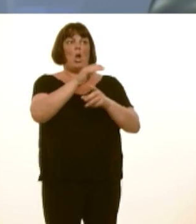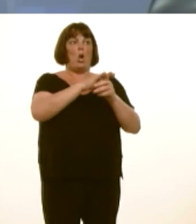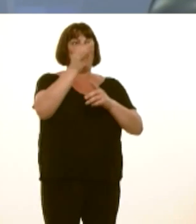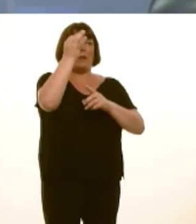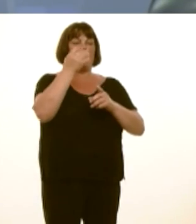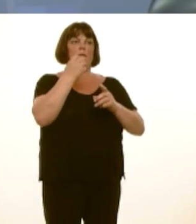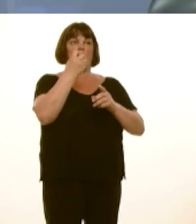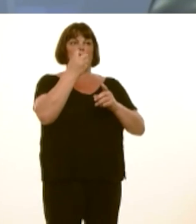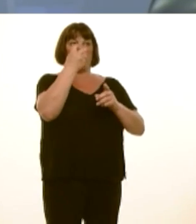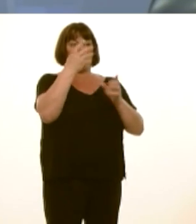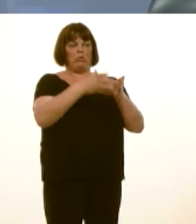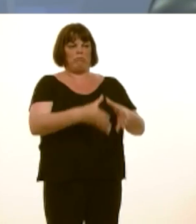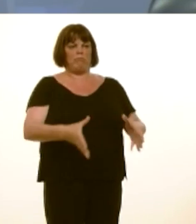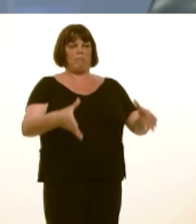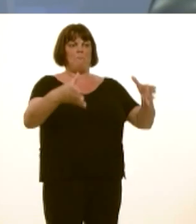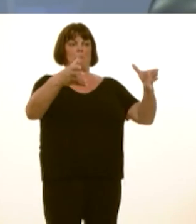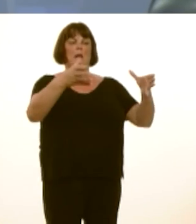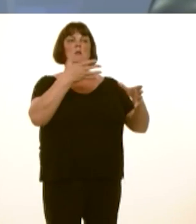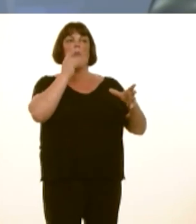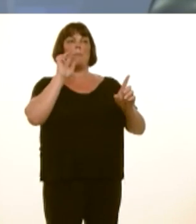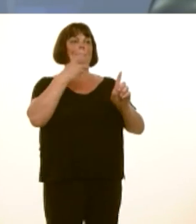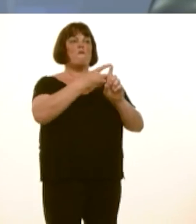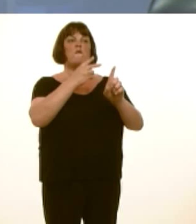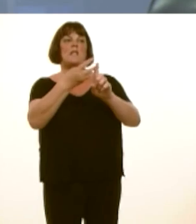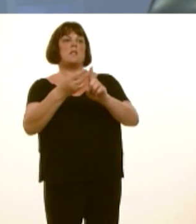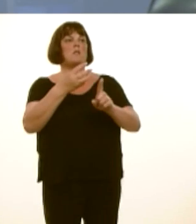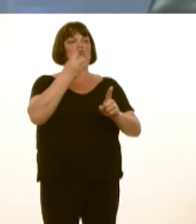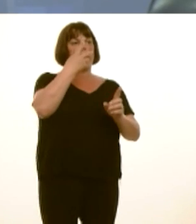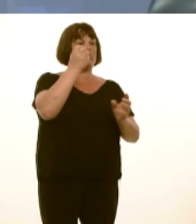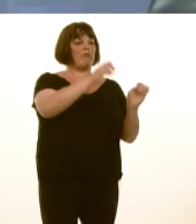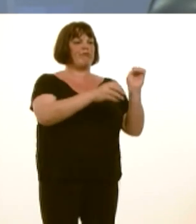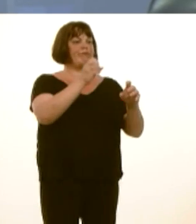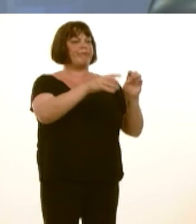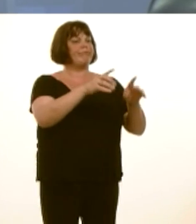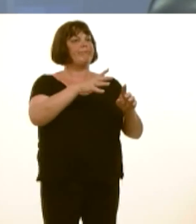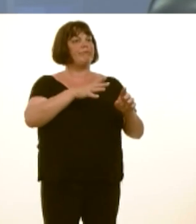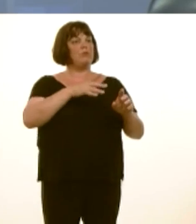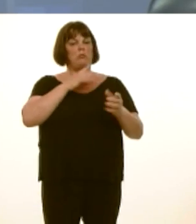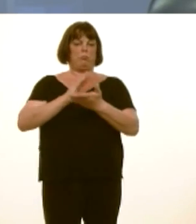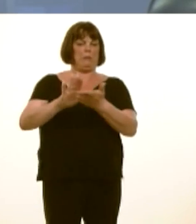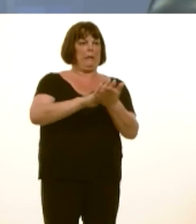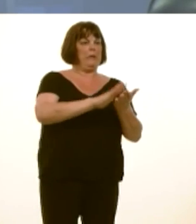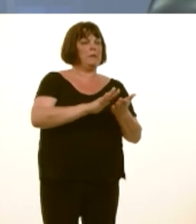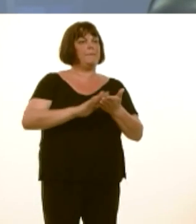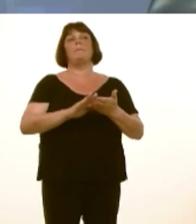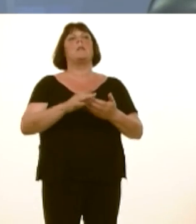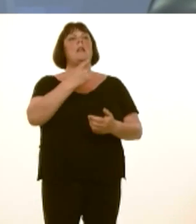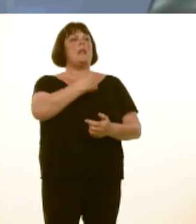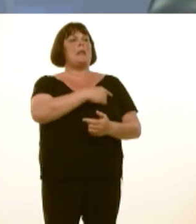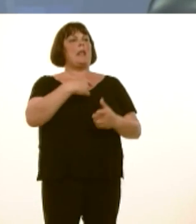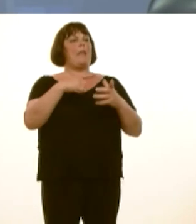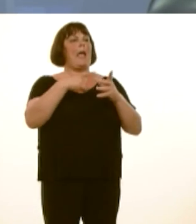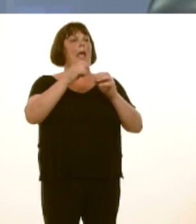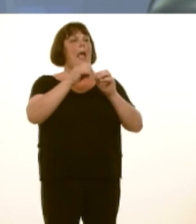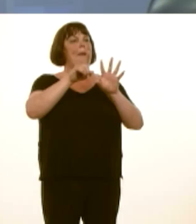enough to keep the site tidy so that visitors don't see it looking a mess. Neath Abbey, I think, should be at the forefront of